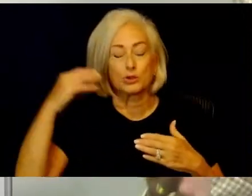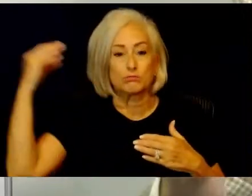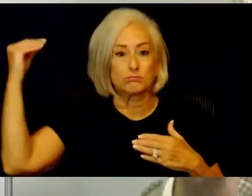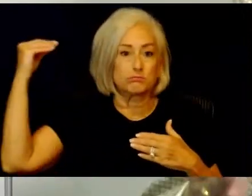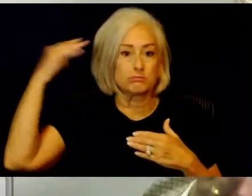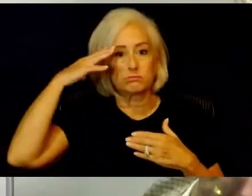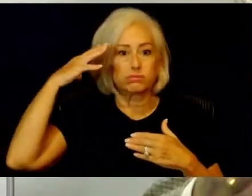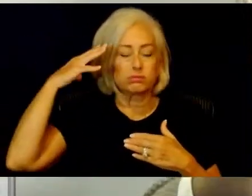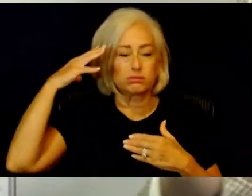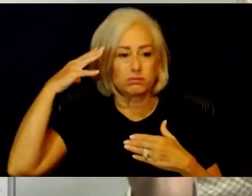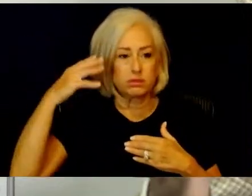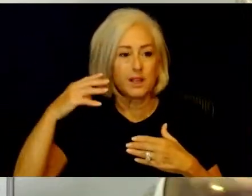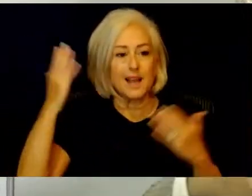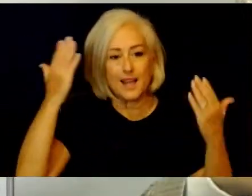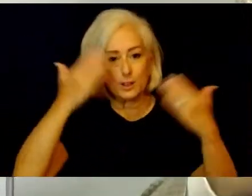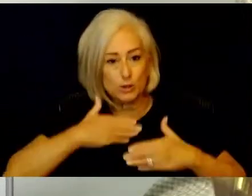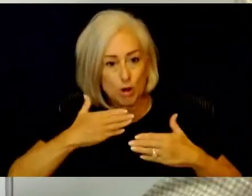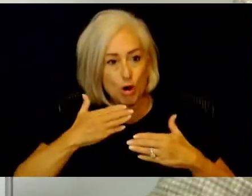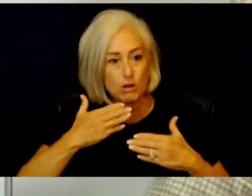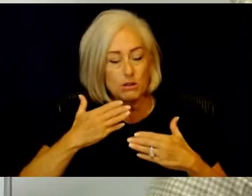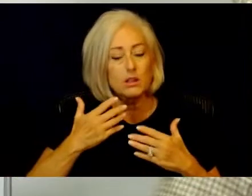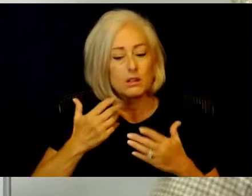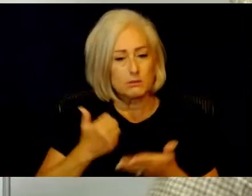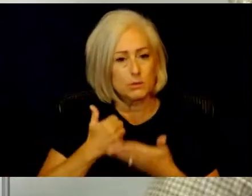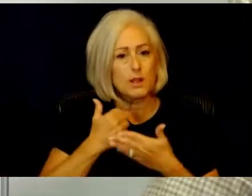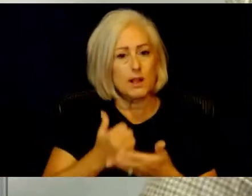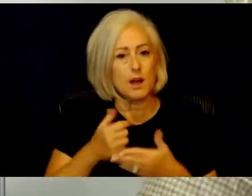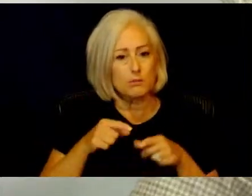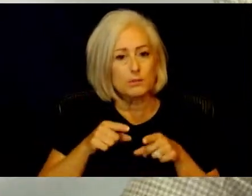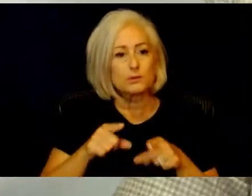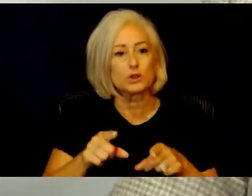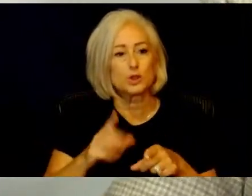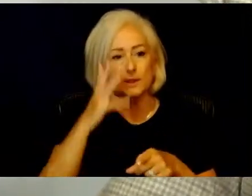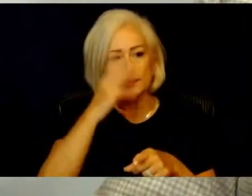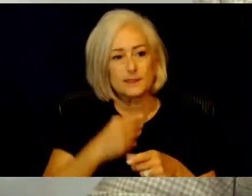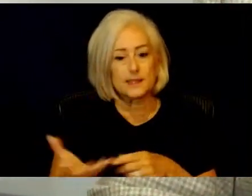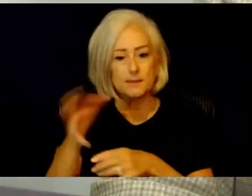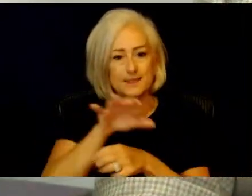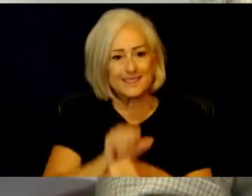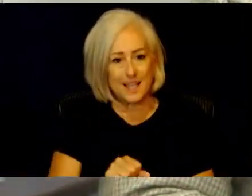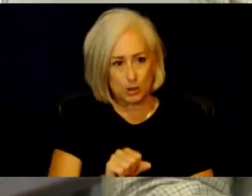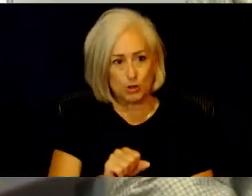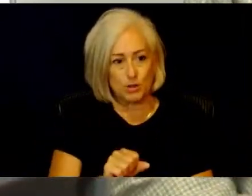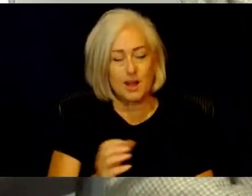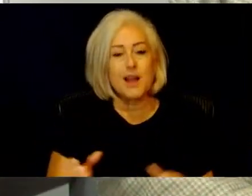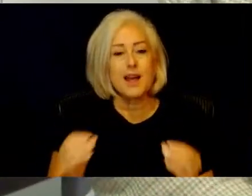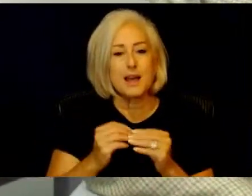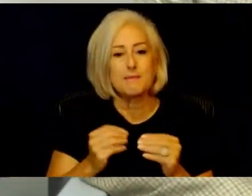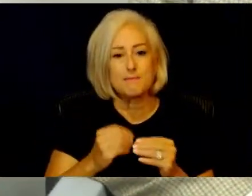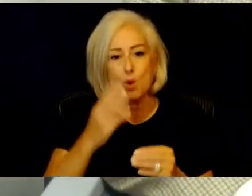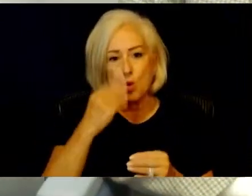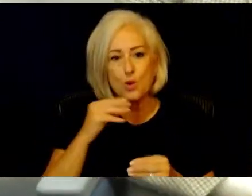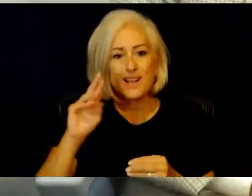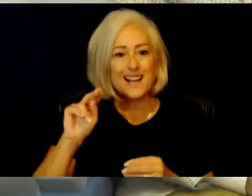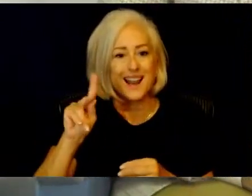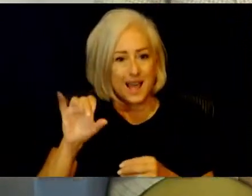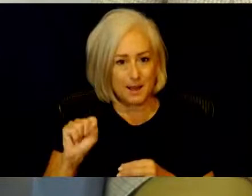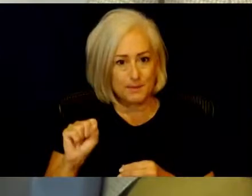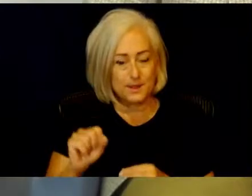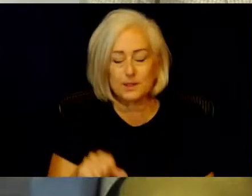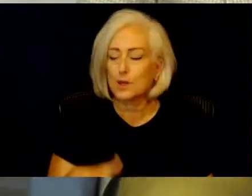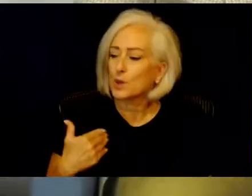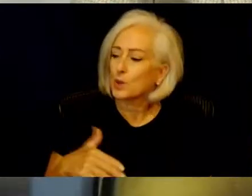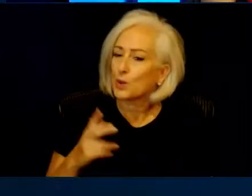them into a longer sleep schedule and then a few naps will help you get a better sleep. Gosh, that is a tough one because you're so desperate for sleep at that time for